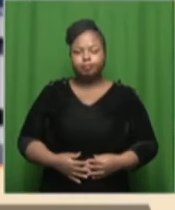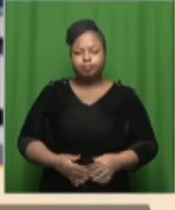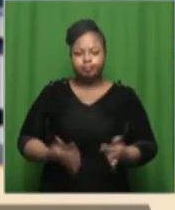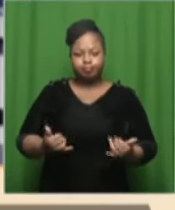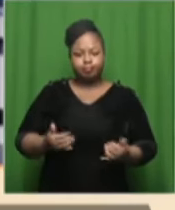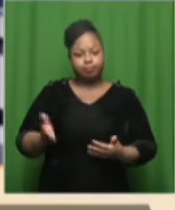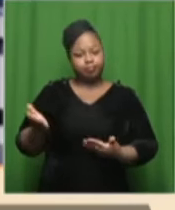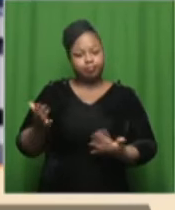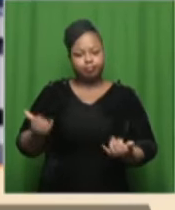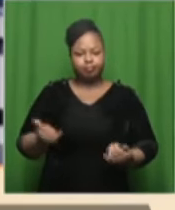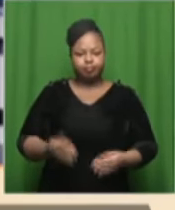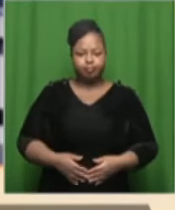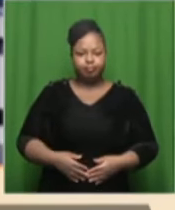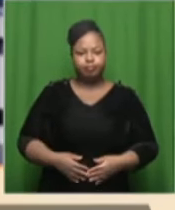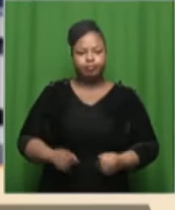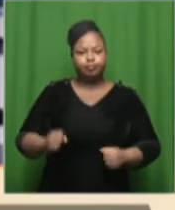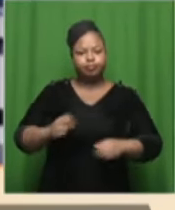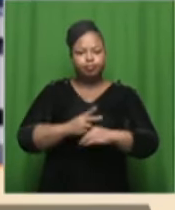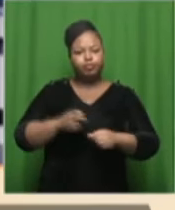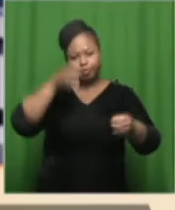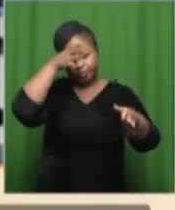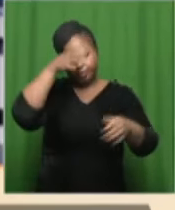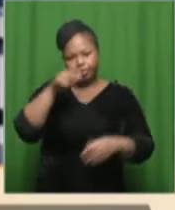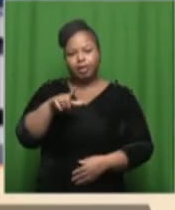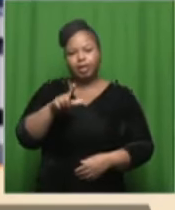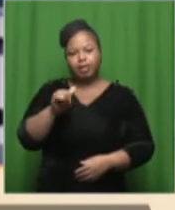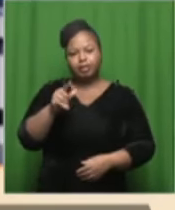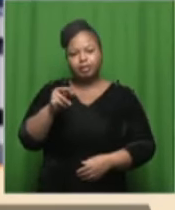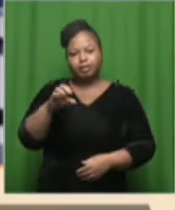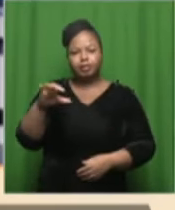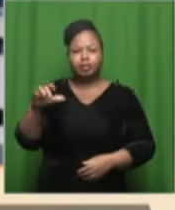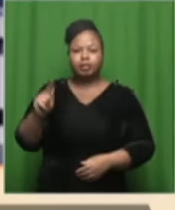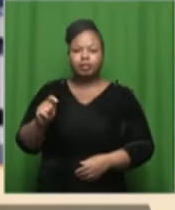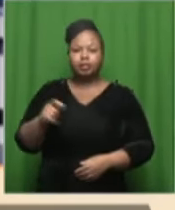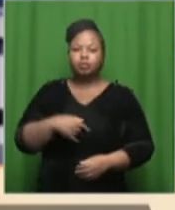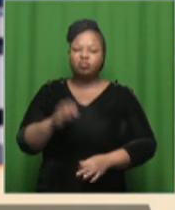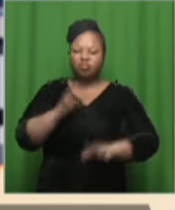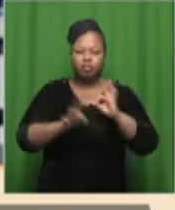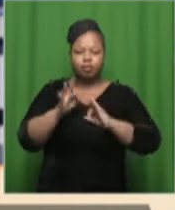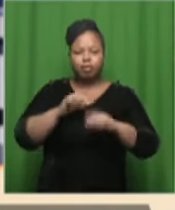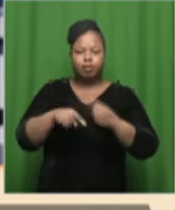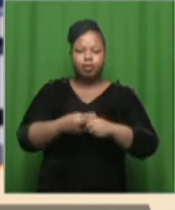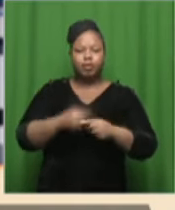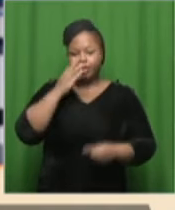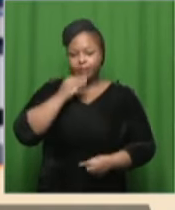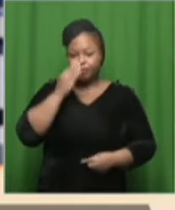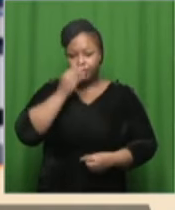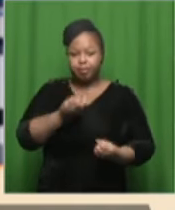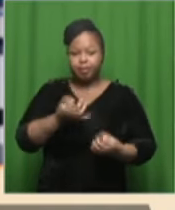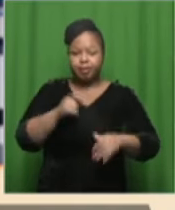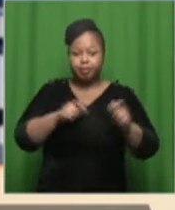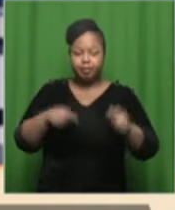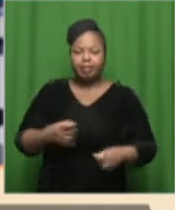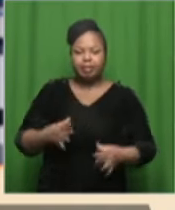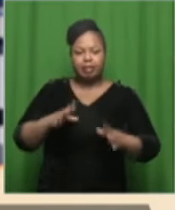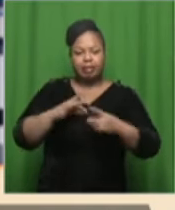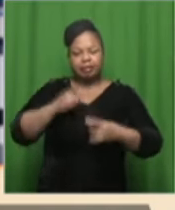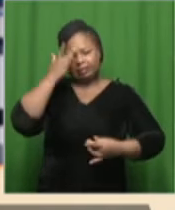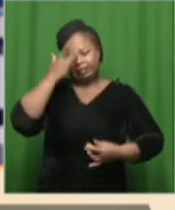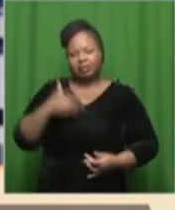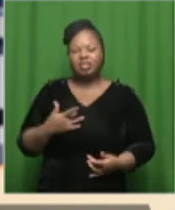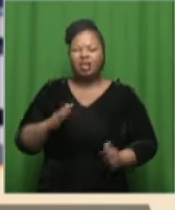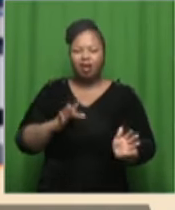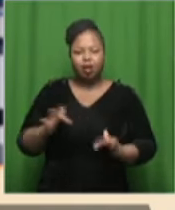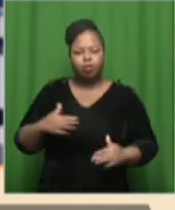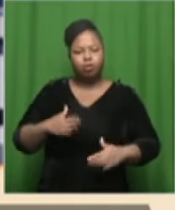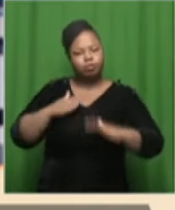that conversation there for now. Clinical virologist at Lancet Laboratories, Dr. Alison Glass, chatting to us about the flu that's infecting many people this season, how best